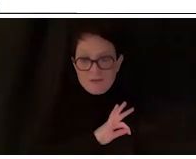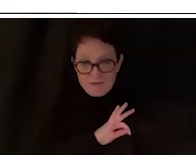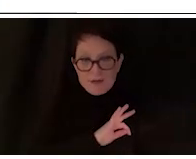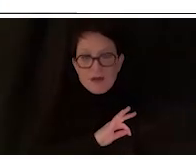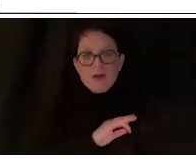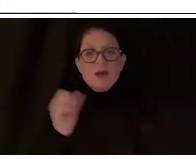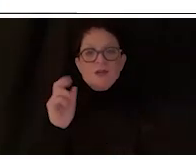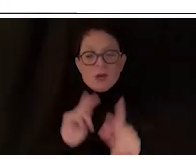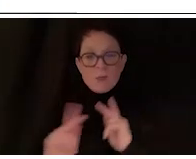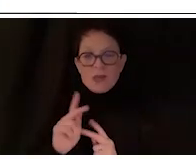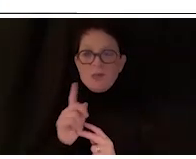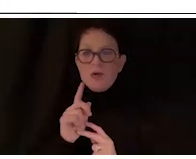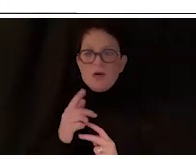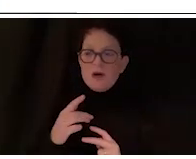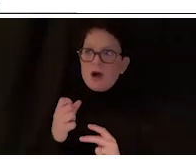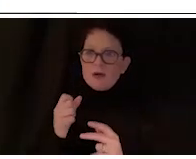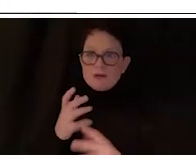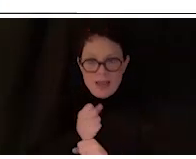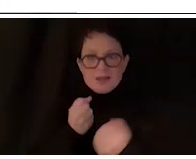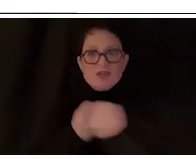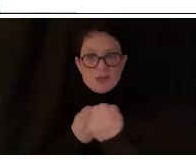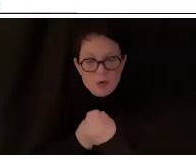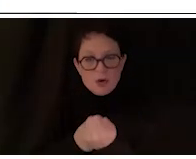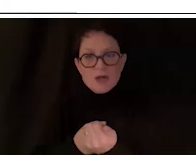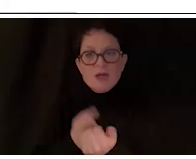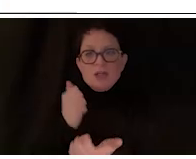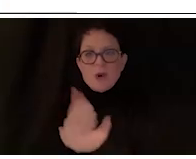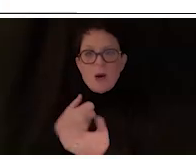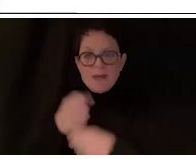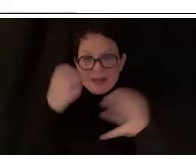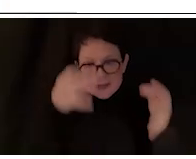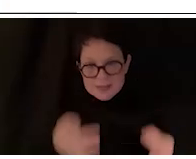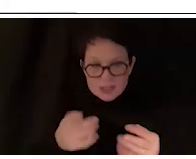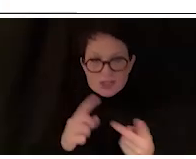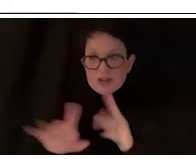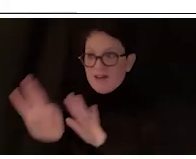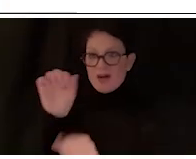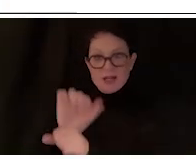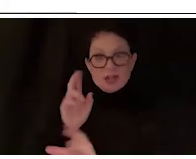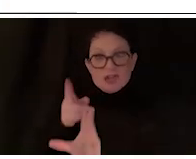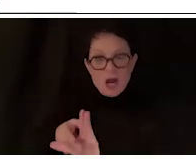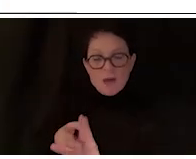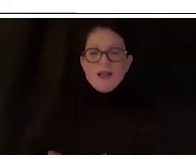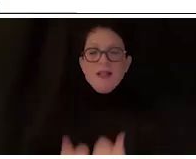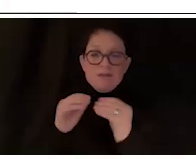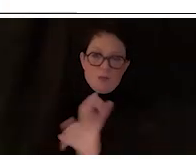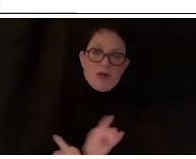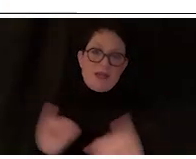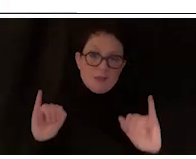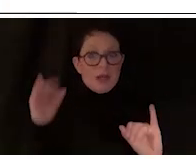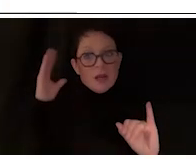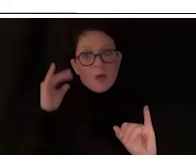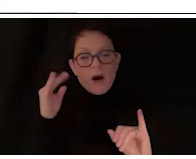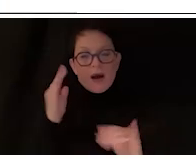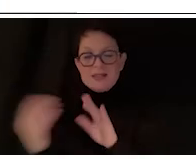So people are being supported in making decisions, finding jobs, and living more independent lives, because some